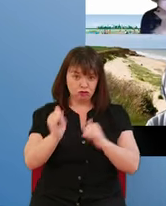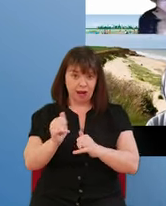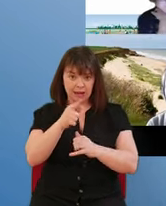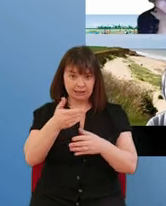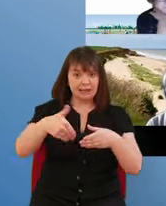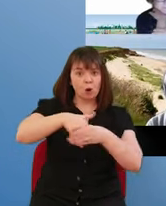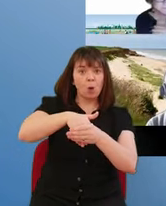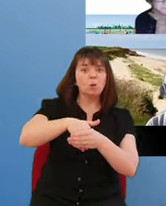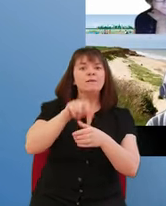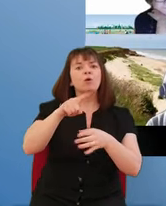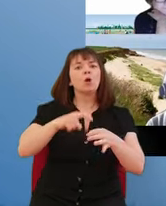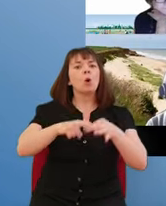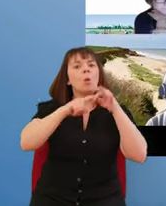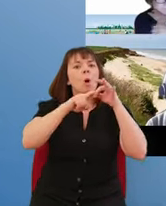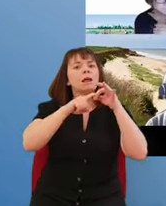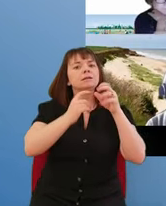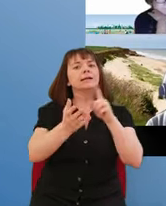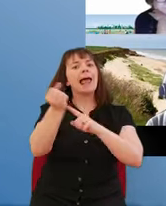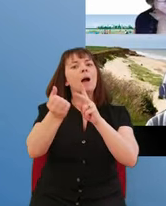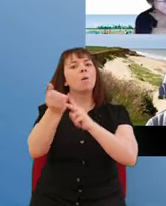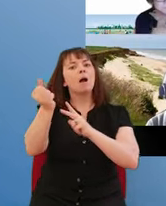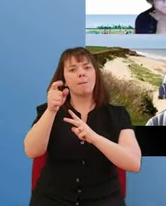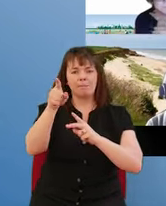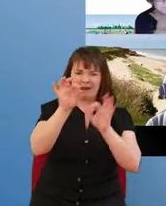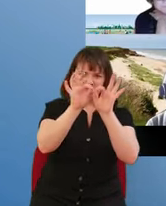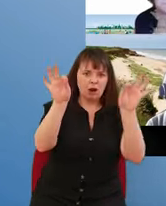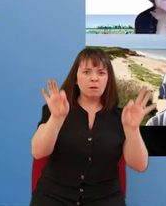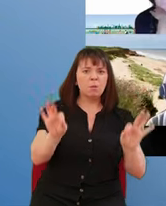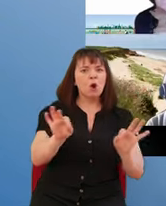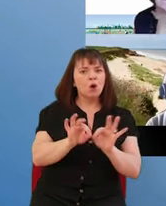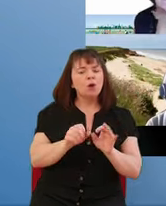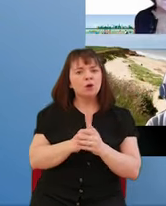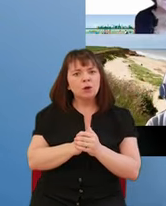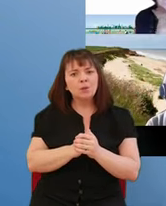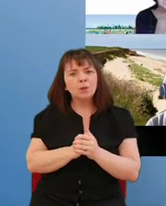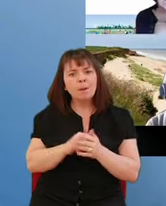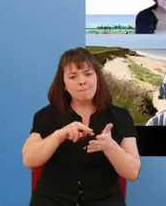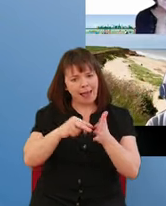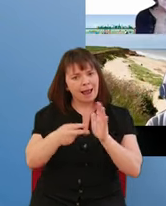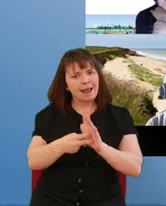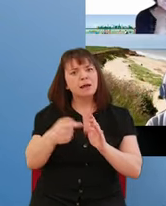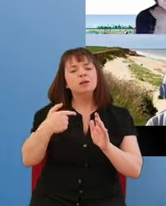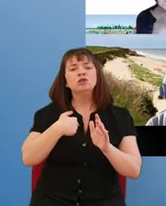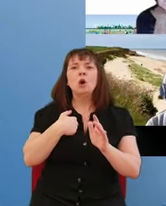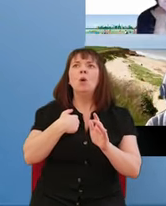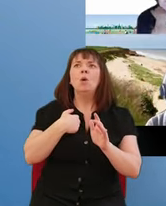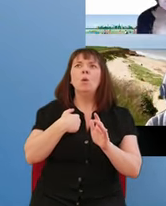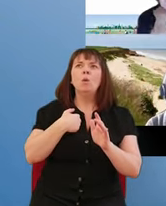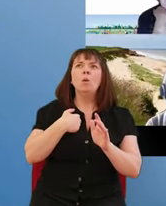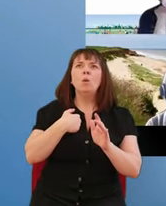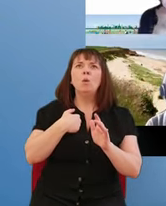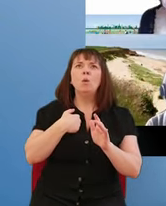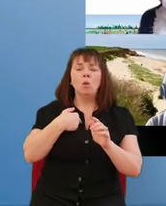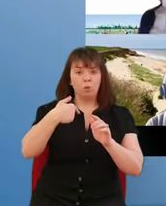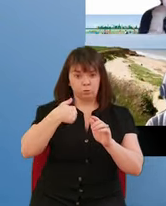emphasis of the locally commissioned service, recognising what Tracy was just saying about how difficult it can be to